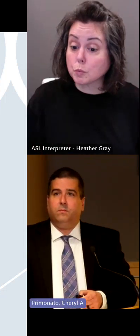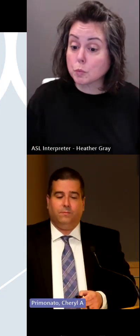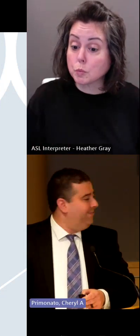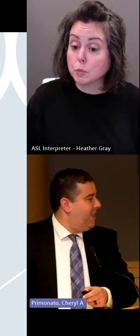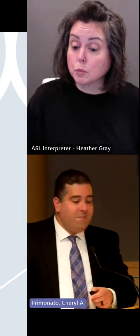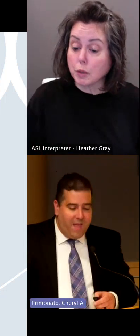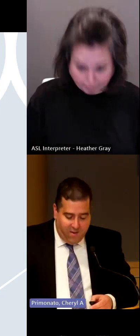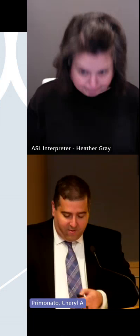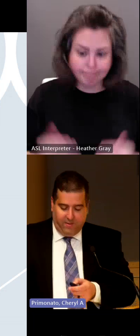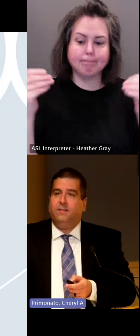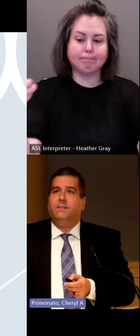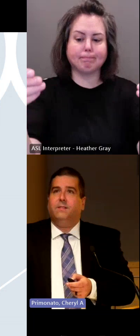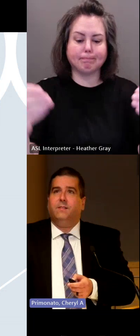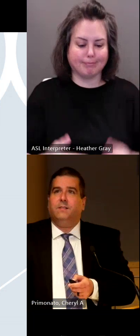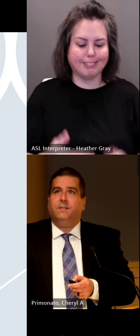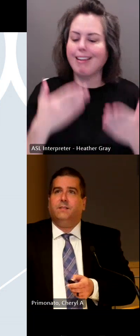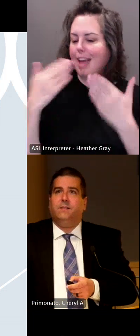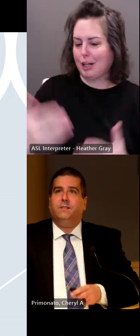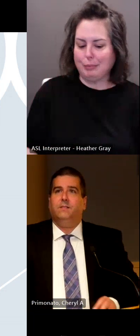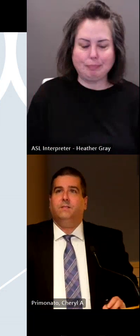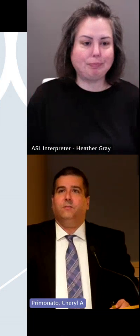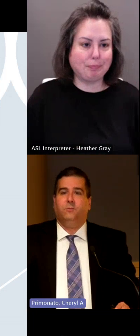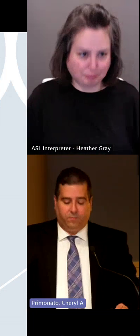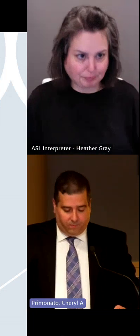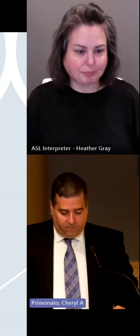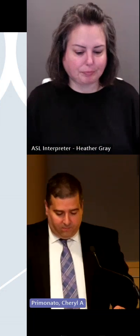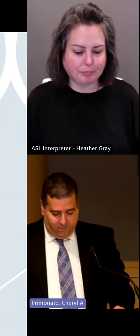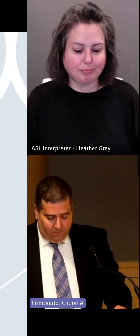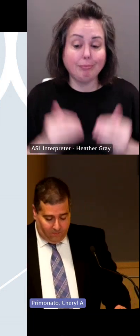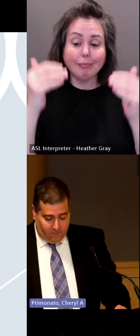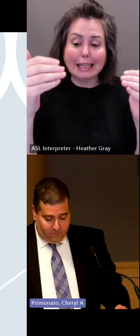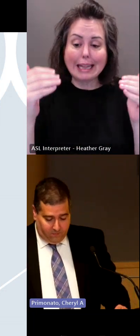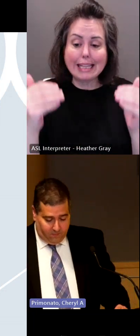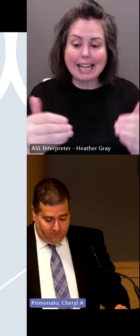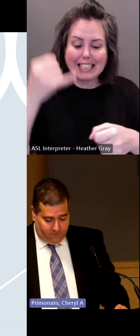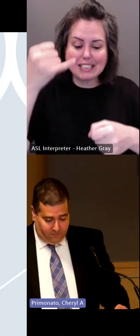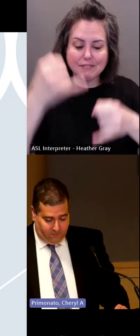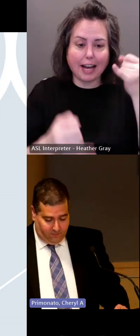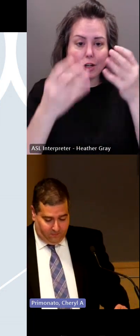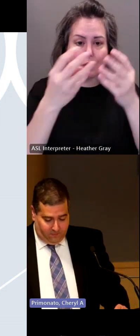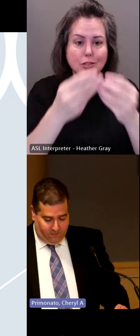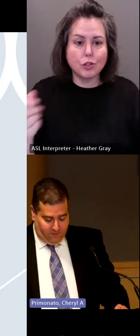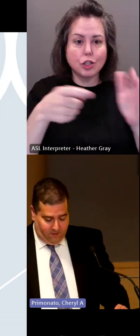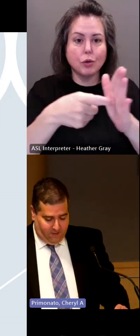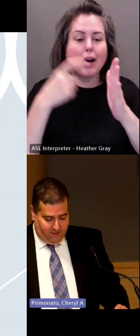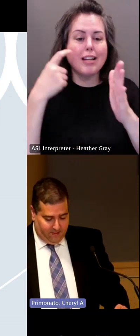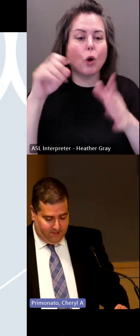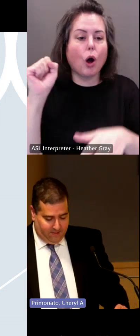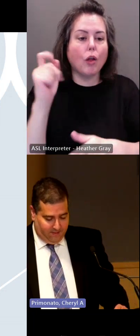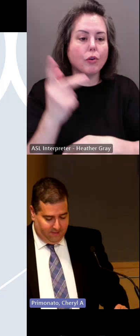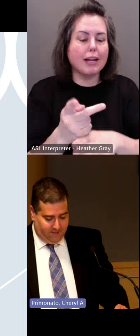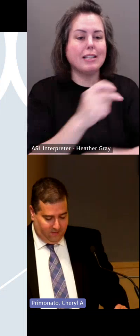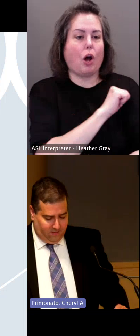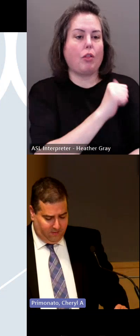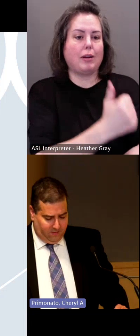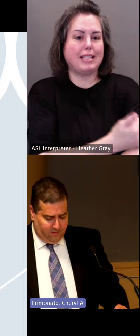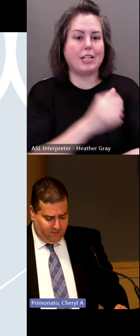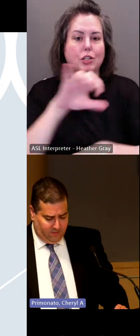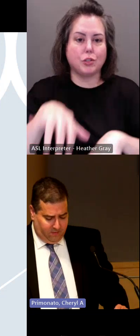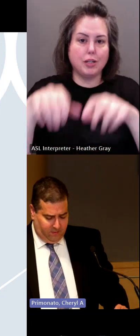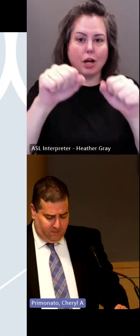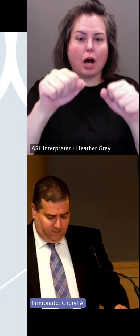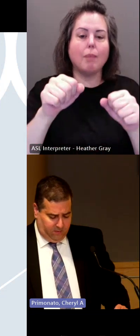Motion carries. Thank you. The next and final resolution is a request for authorization to adopt and implement the fiscal